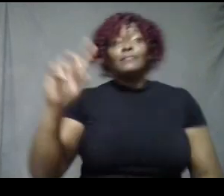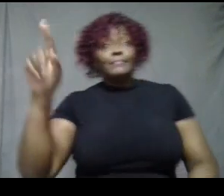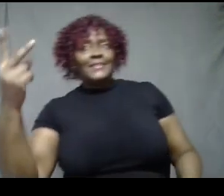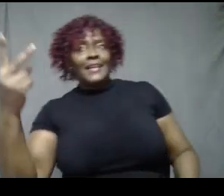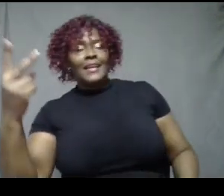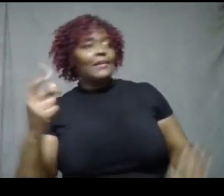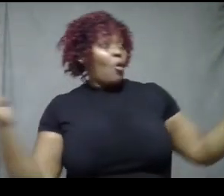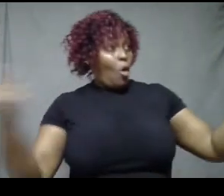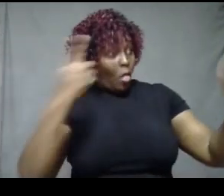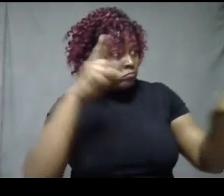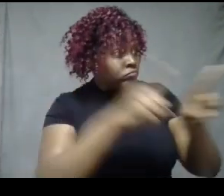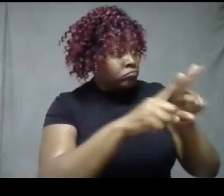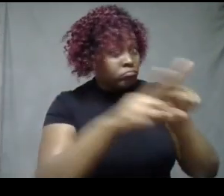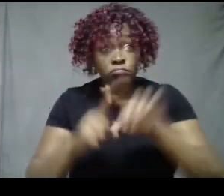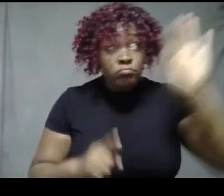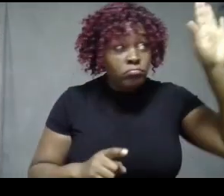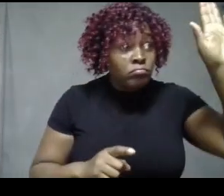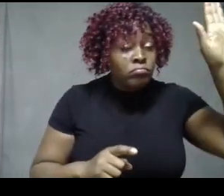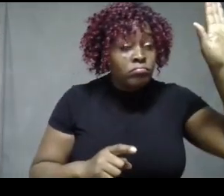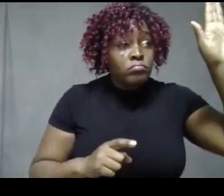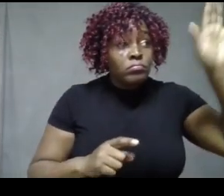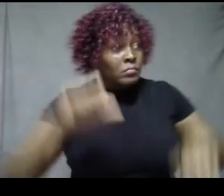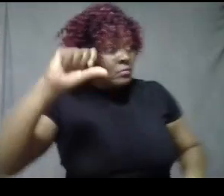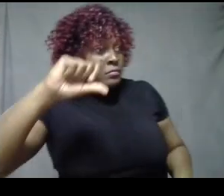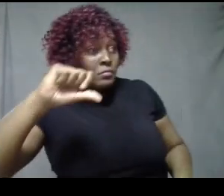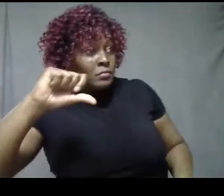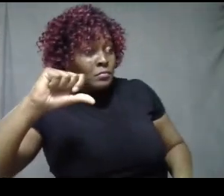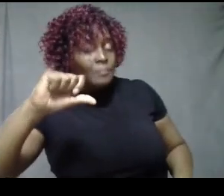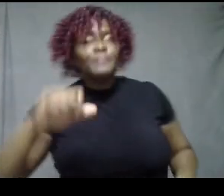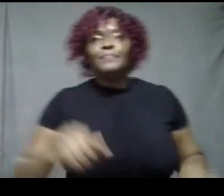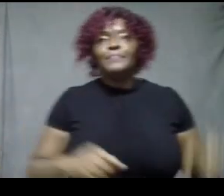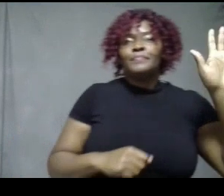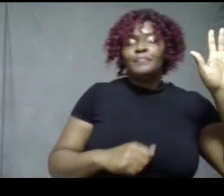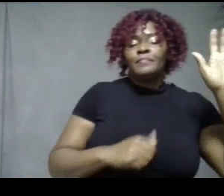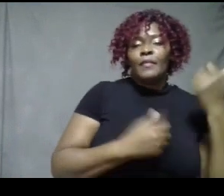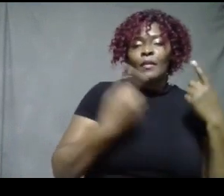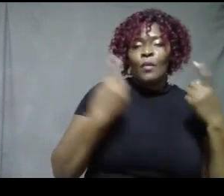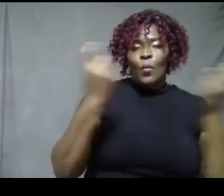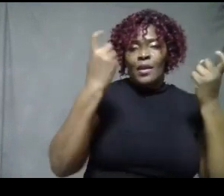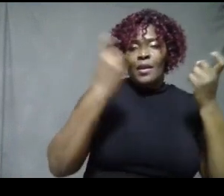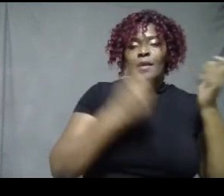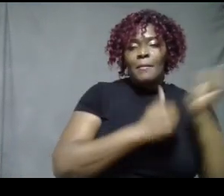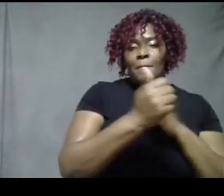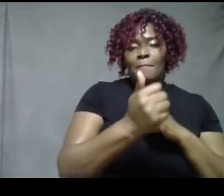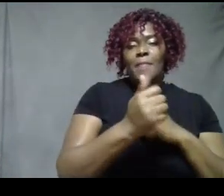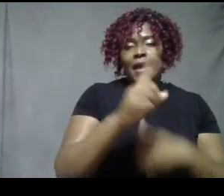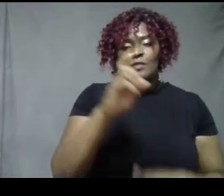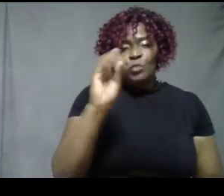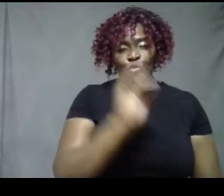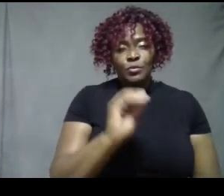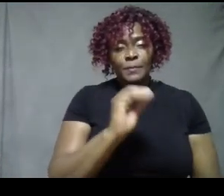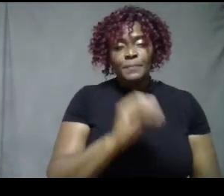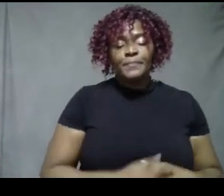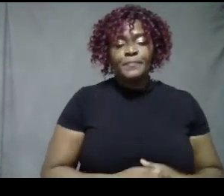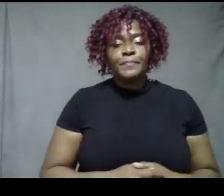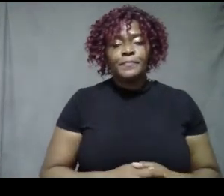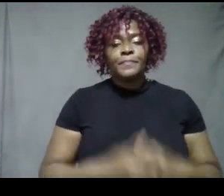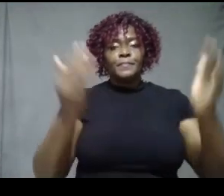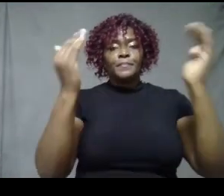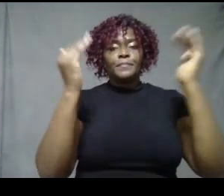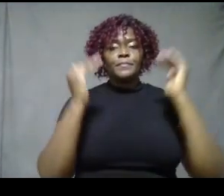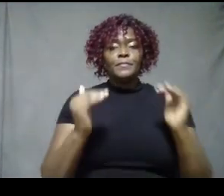say aye. Aye. Aye. All those opposed say no. The ayes have it. The motion passes unanimously. Moving on to the Library Board, we have